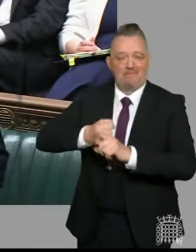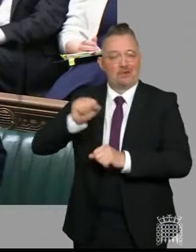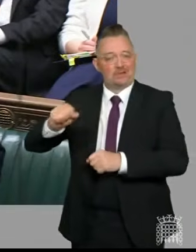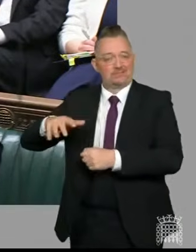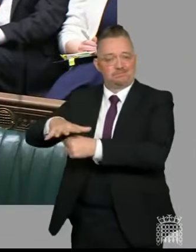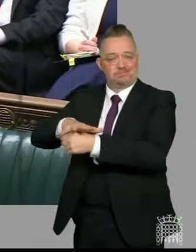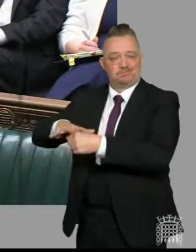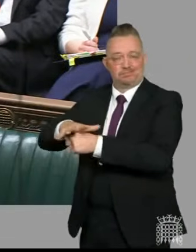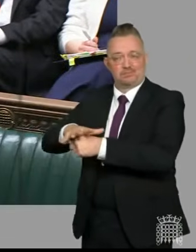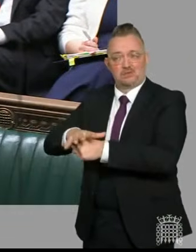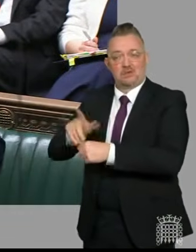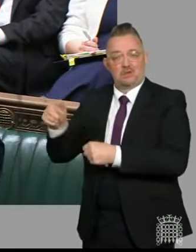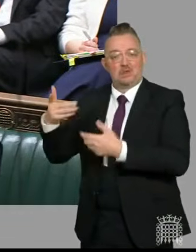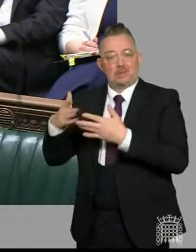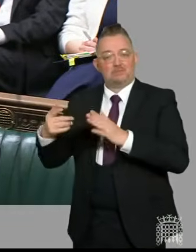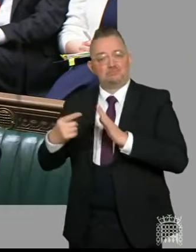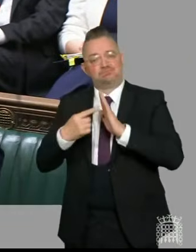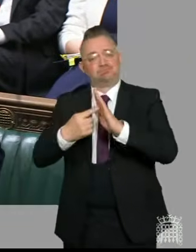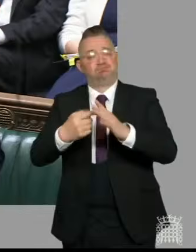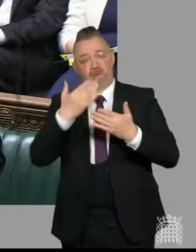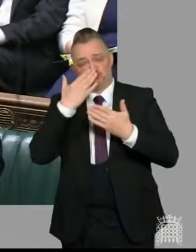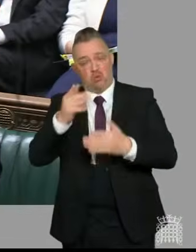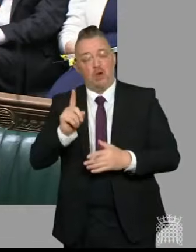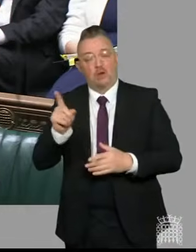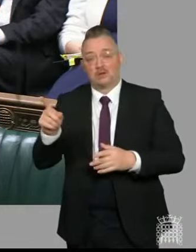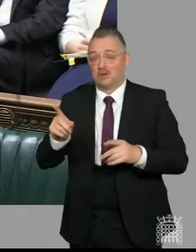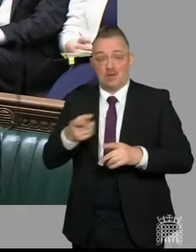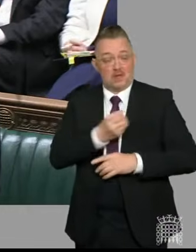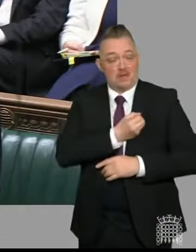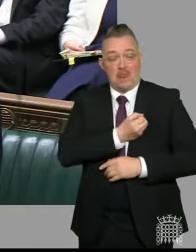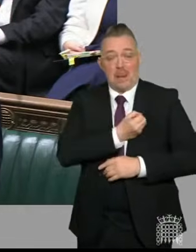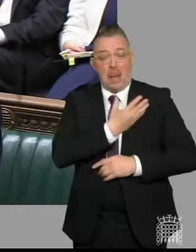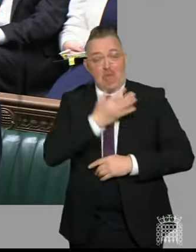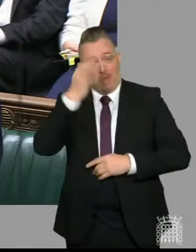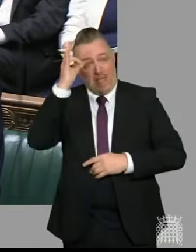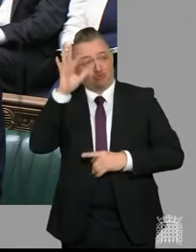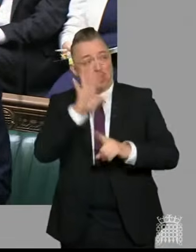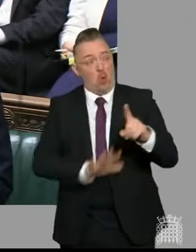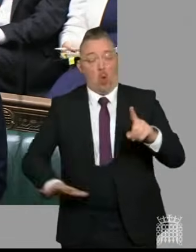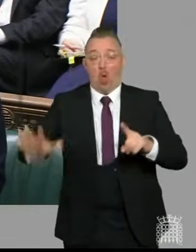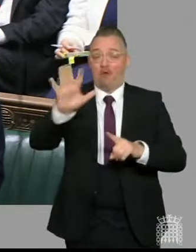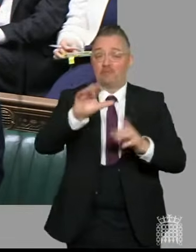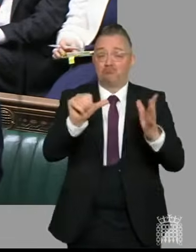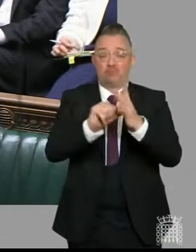with Labour councils across the country, raising taxes and letting